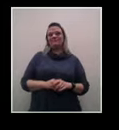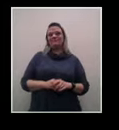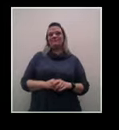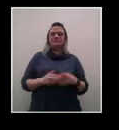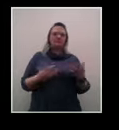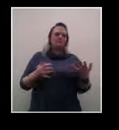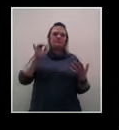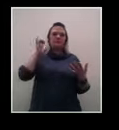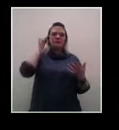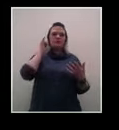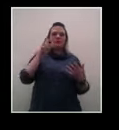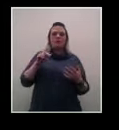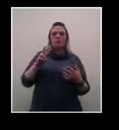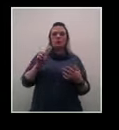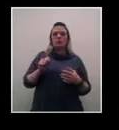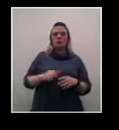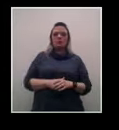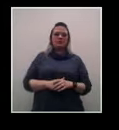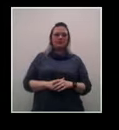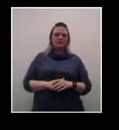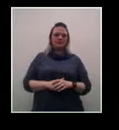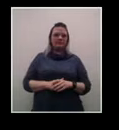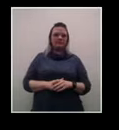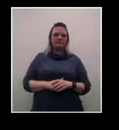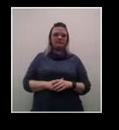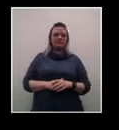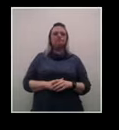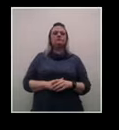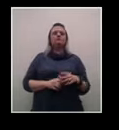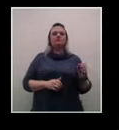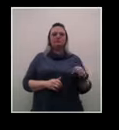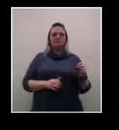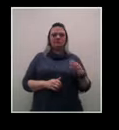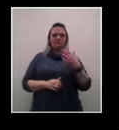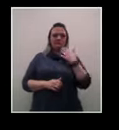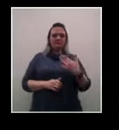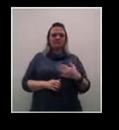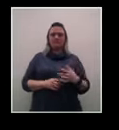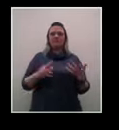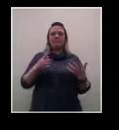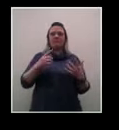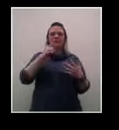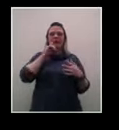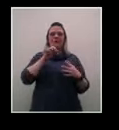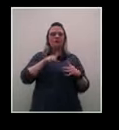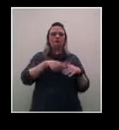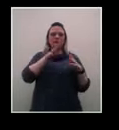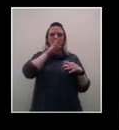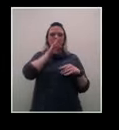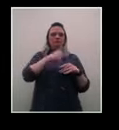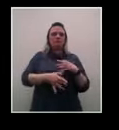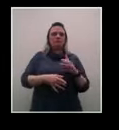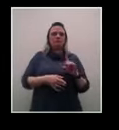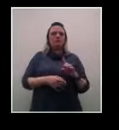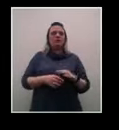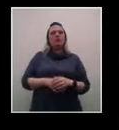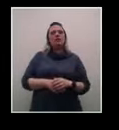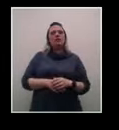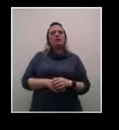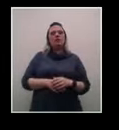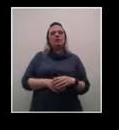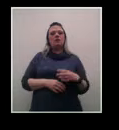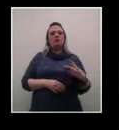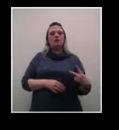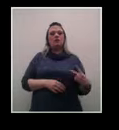How about the Buffalo News? Phil Fairbanks. Yeah, thank you. I'm sorry I chimed in there too early. Listen, a